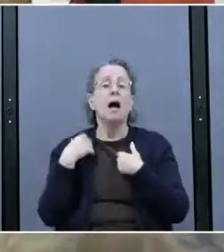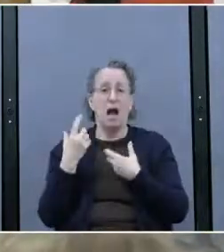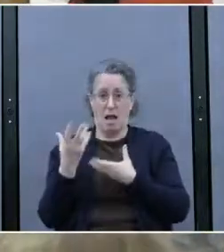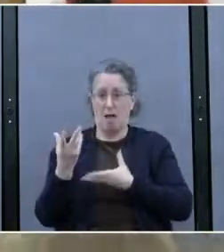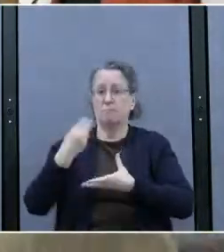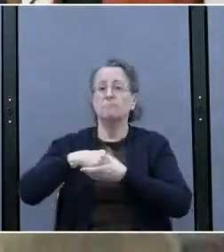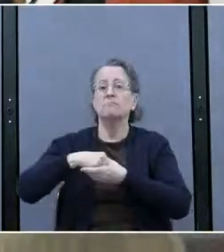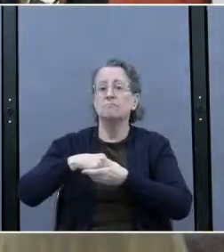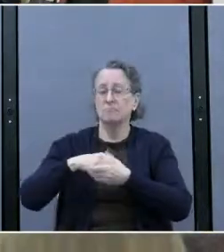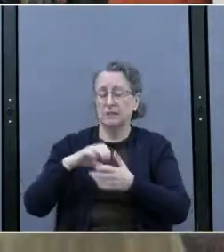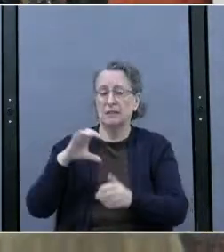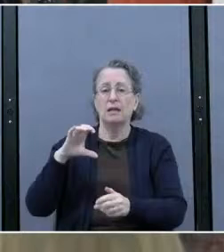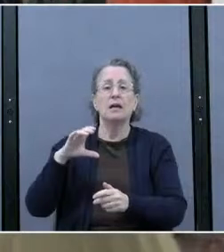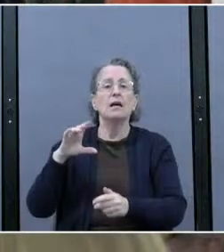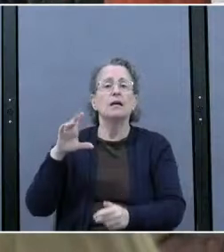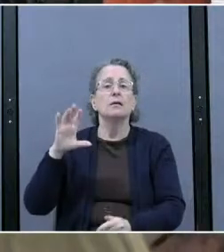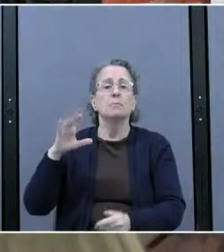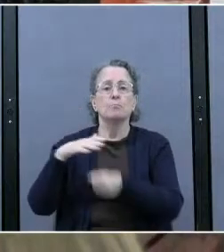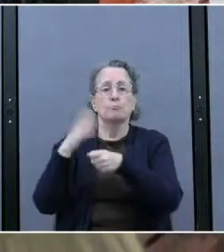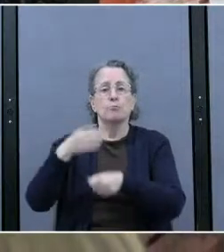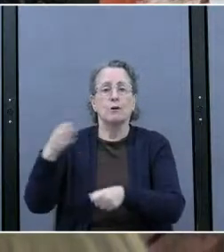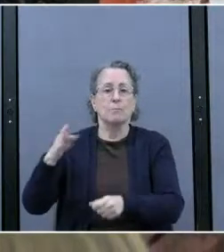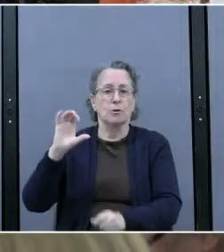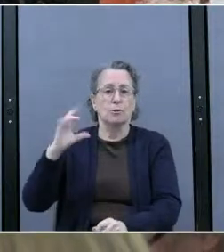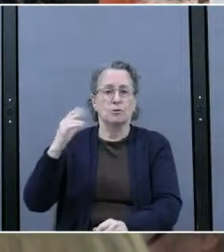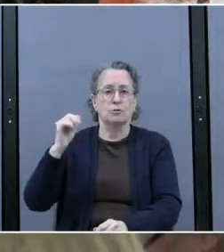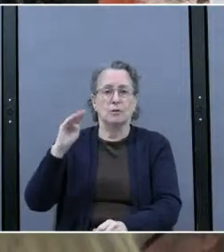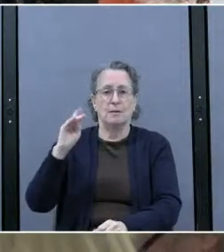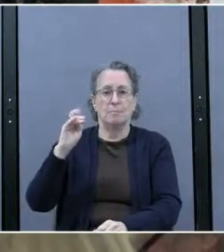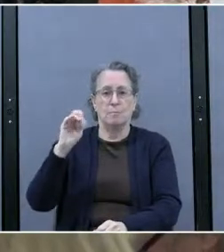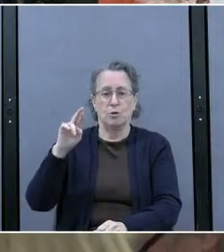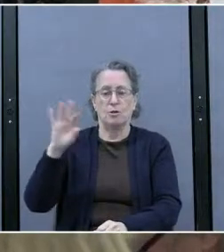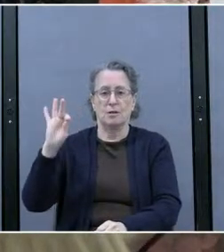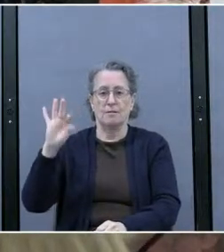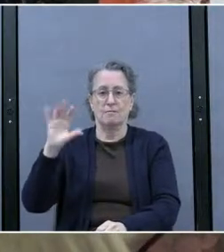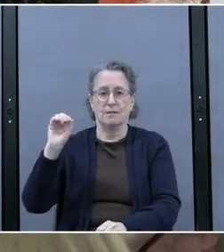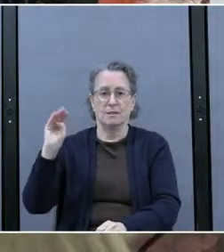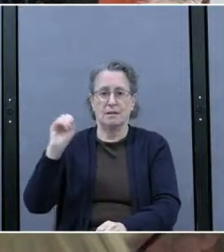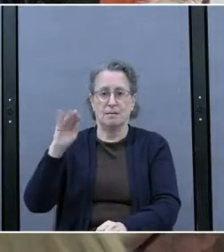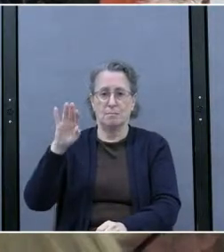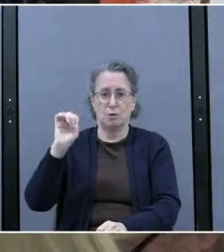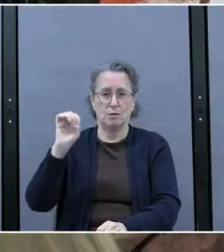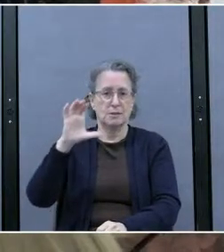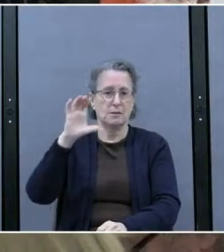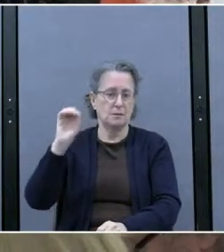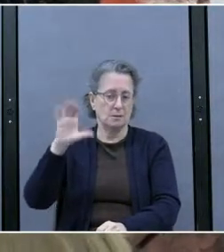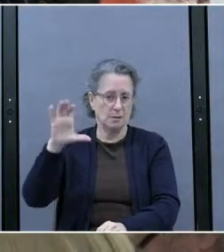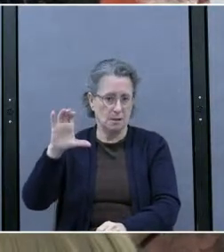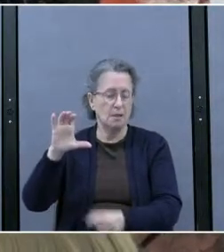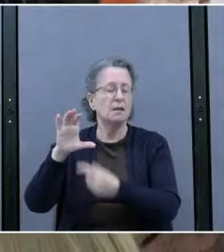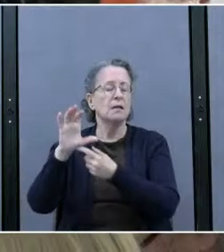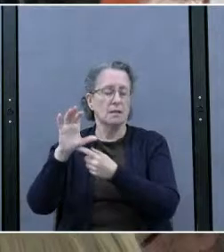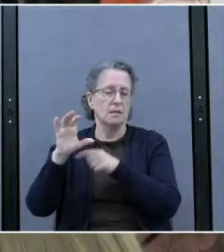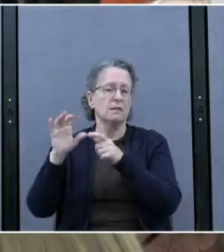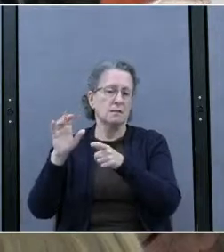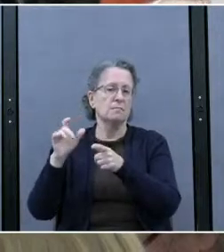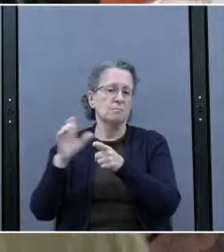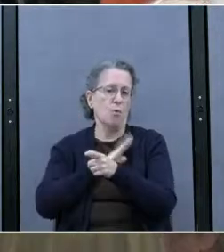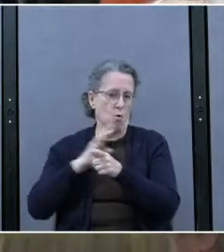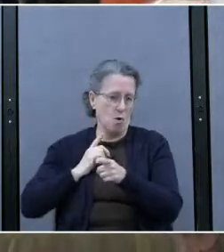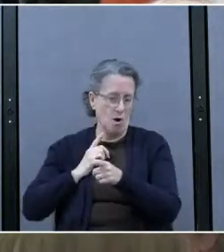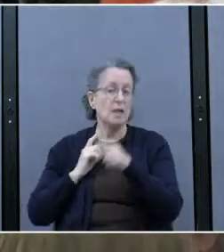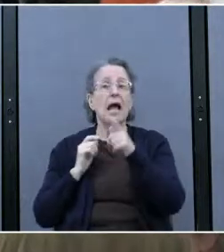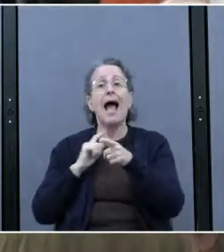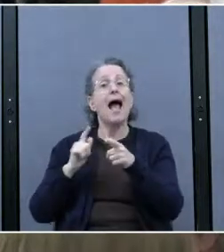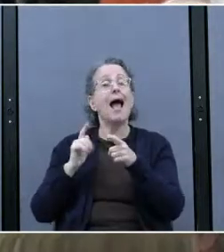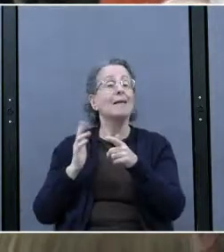of Commerce Board of Directors, and it was the Chamber of Commerce and the DBA that had the Love Brattleboro Marketing Initiative. And